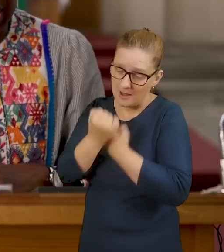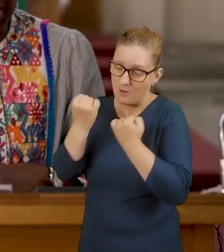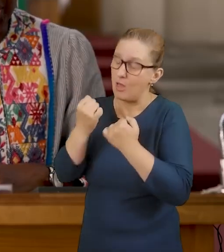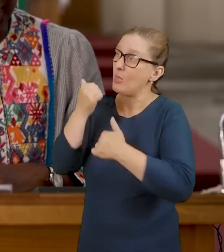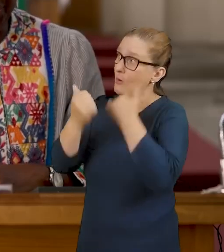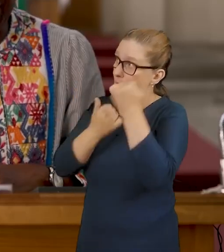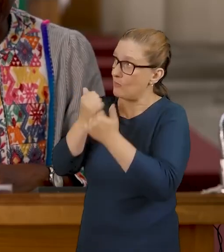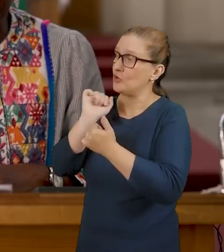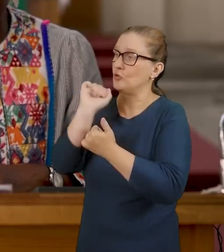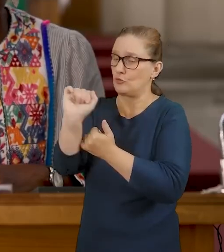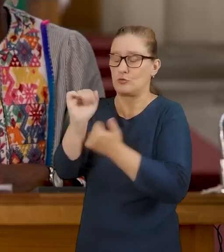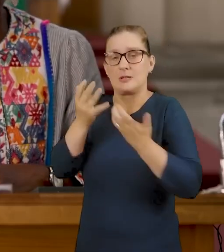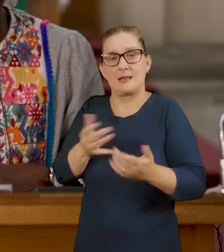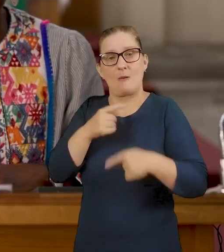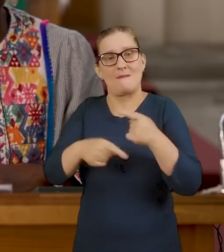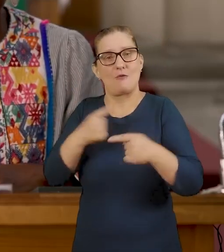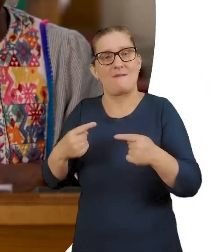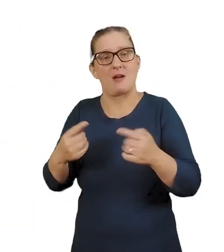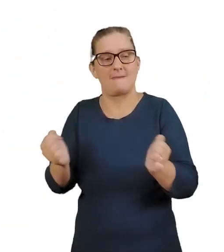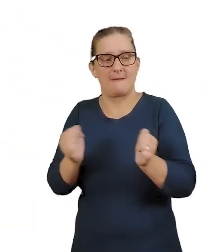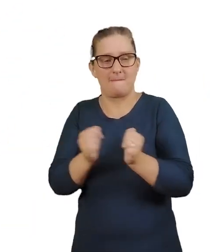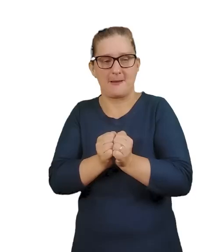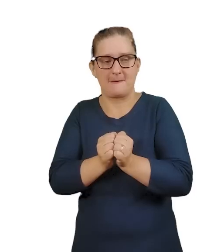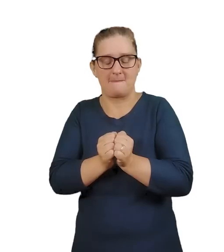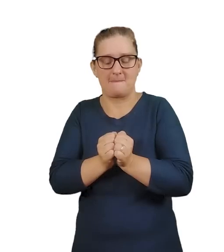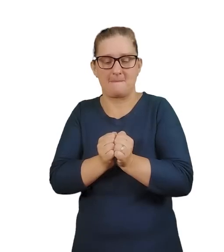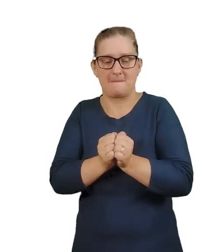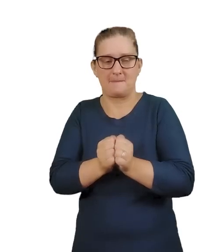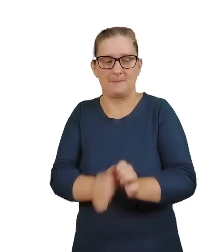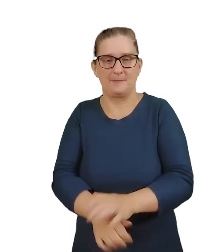yours, now and forever. Amen.